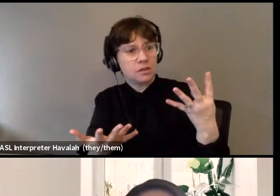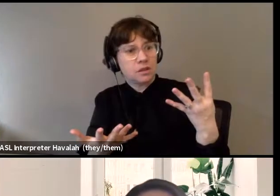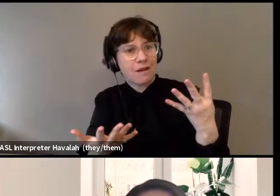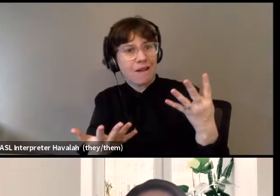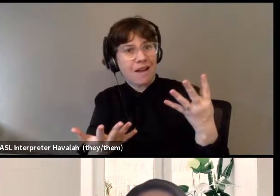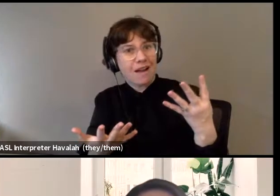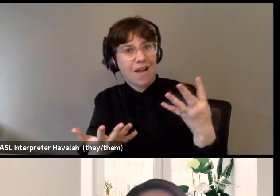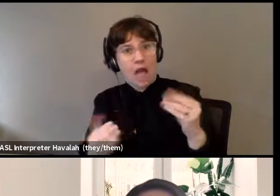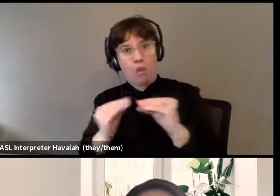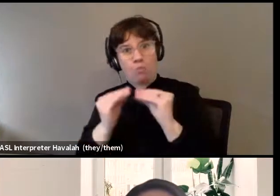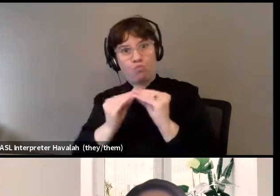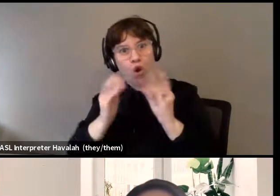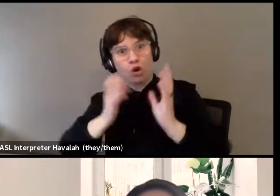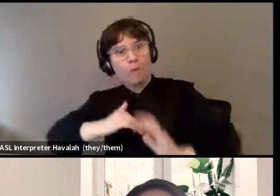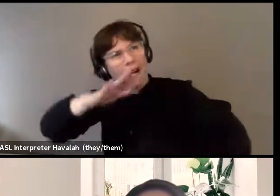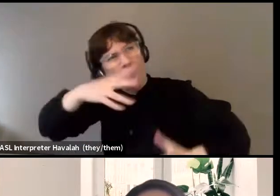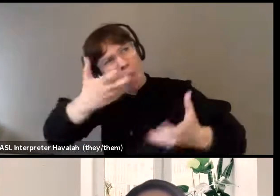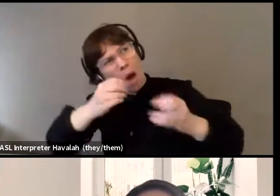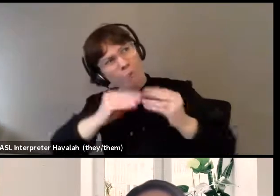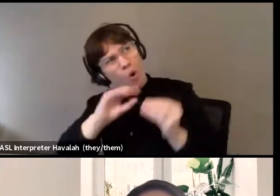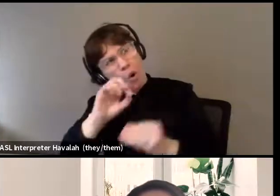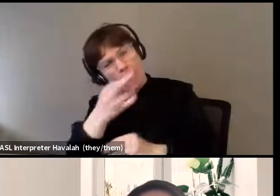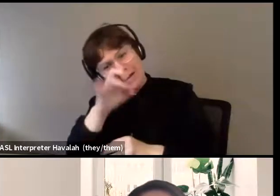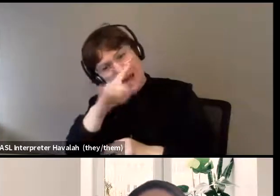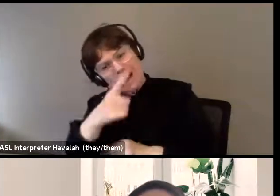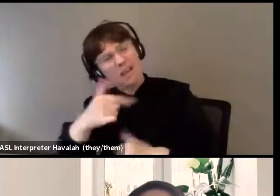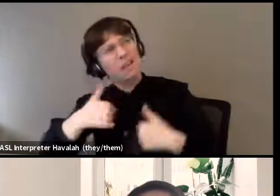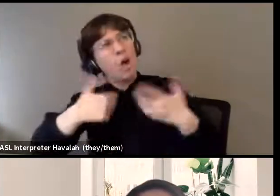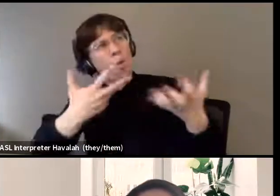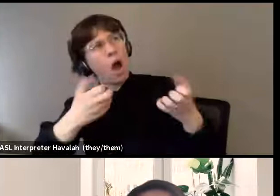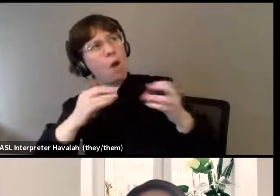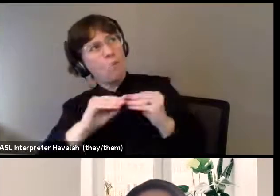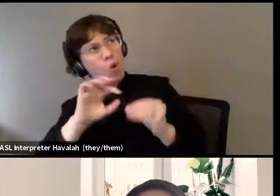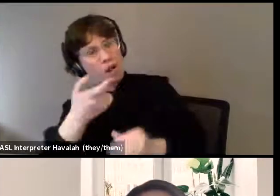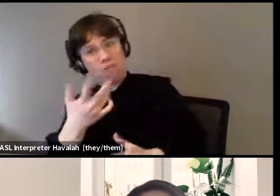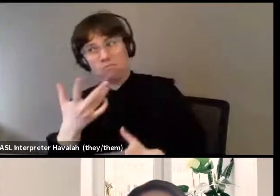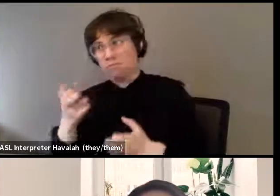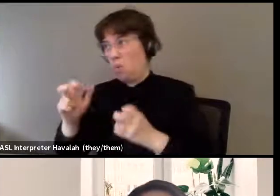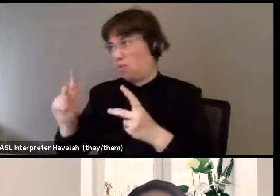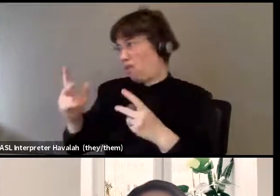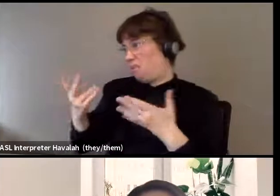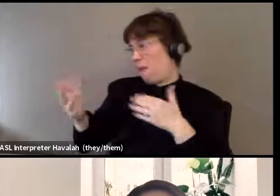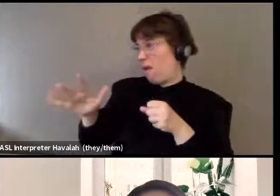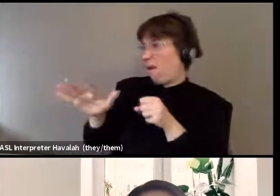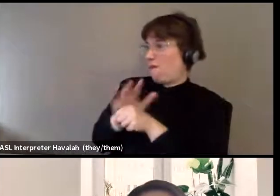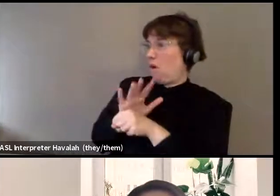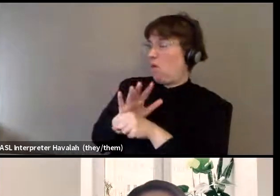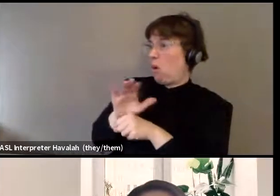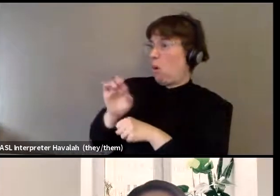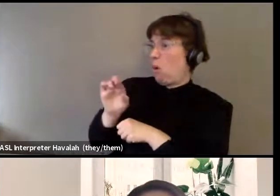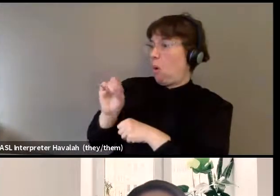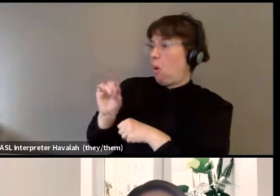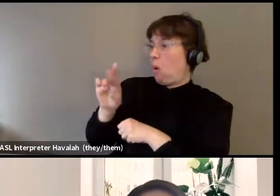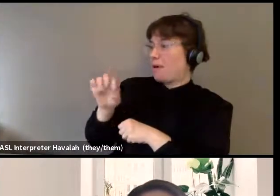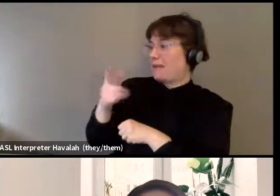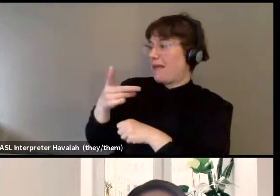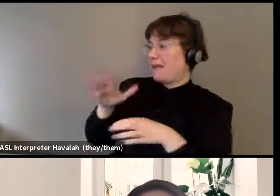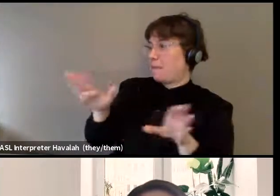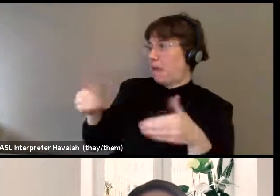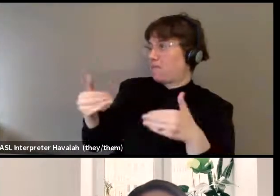that might be a chance for us to offer an all organic produce box, because we finally found that there